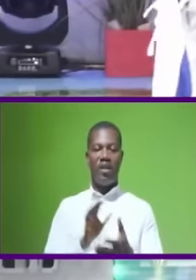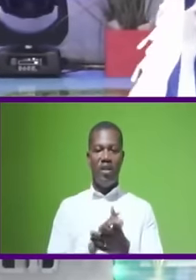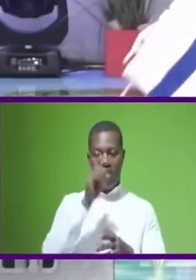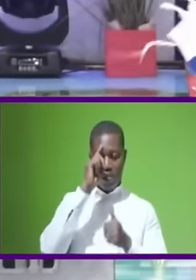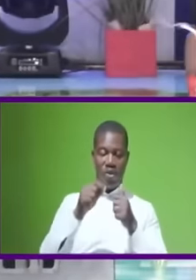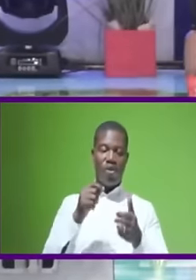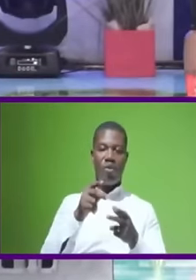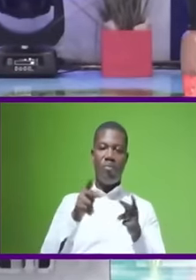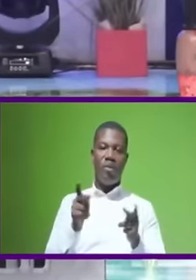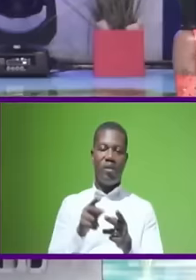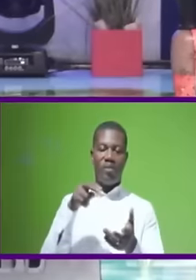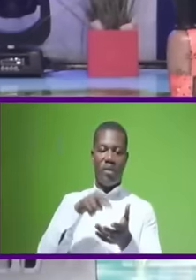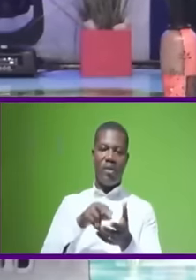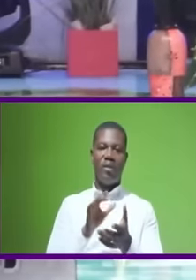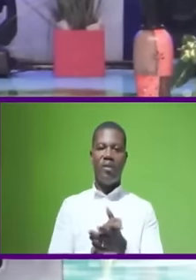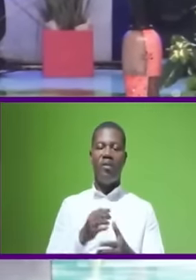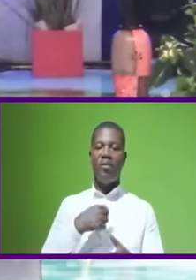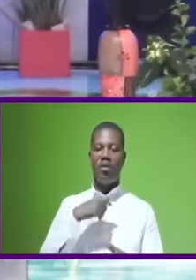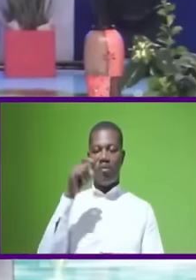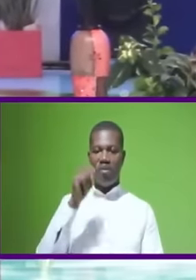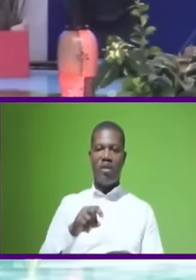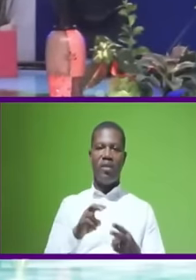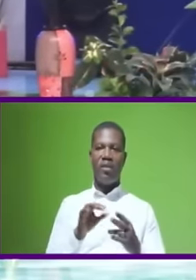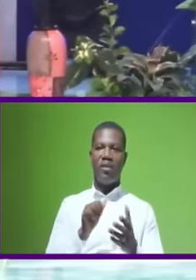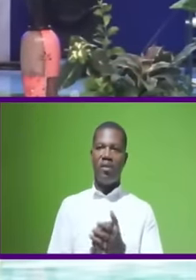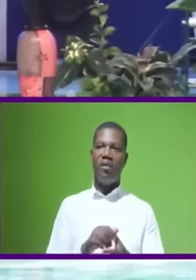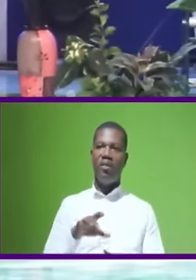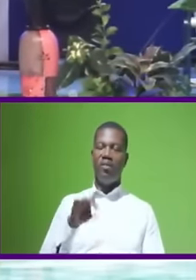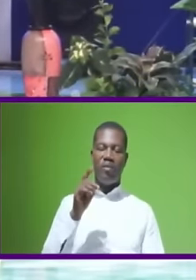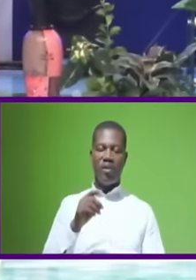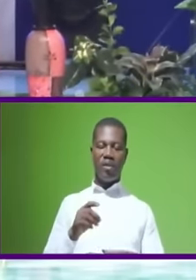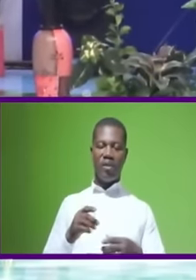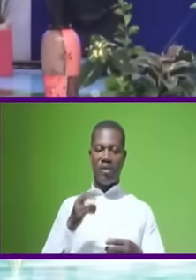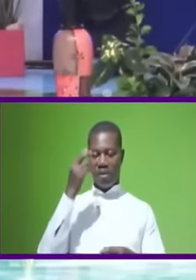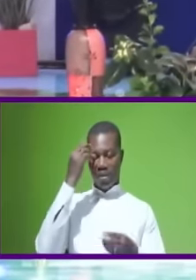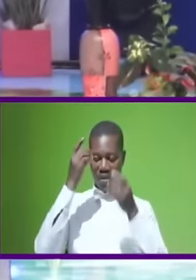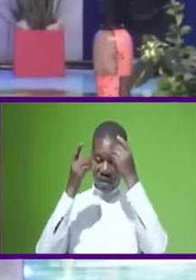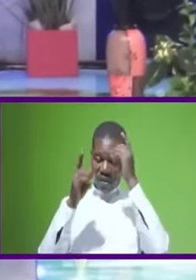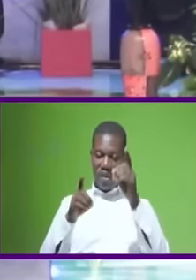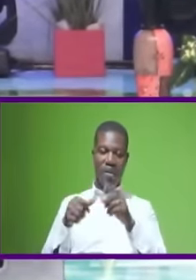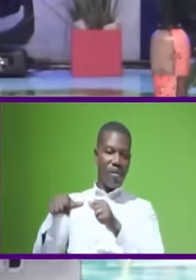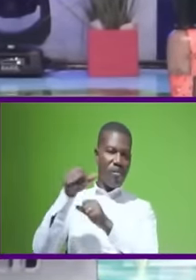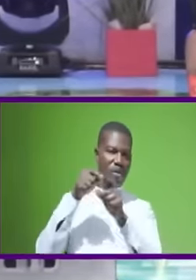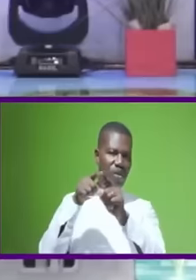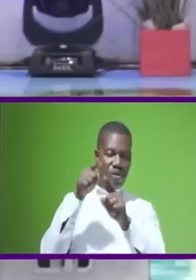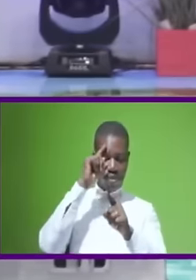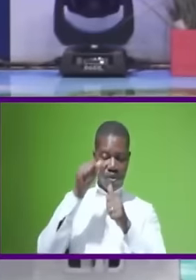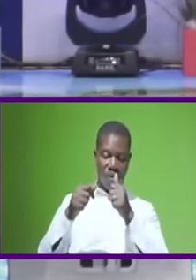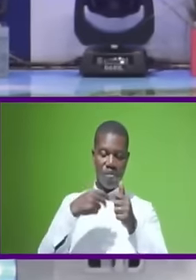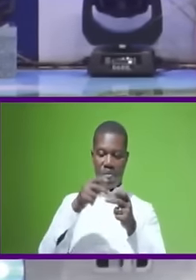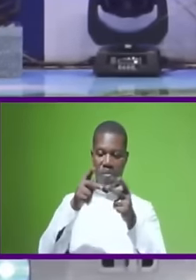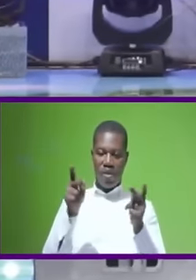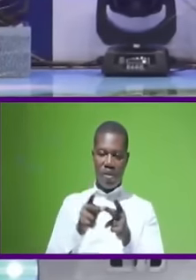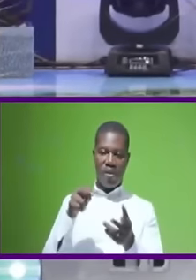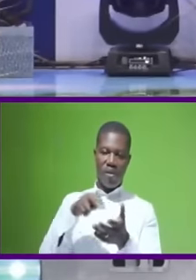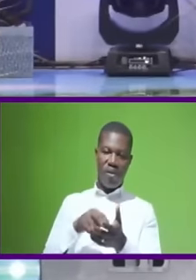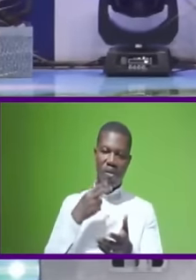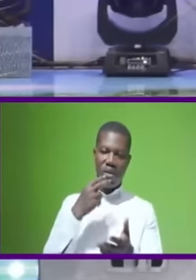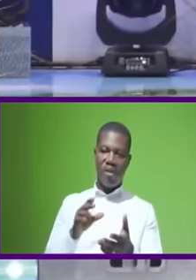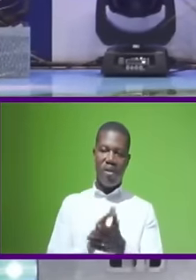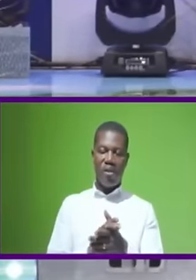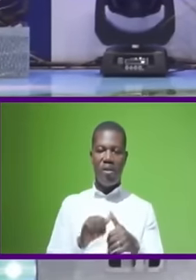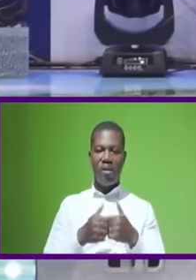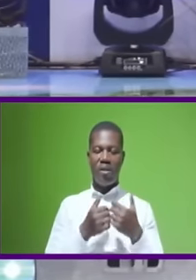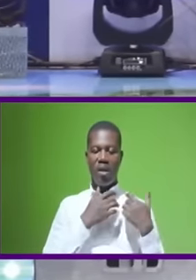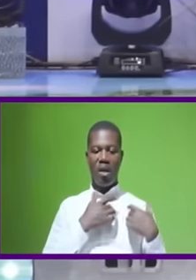the imagina. Me necessary and come me some watchine. I will home because of the imagina. Monsha me yam